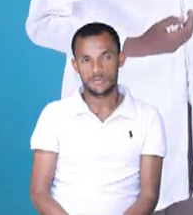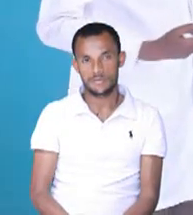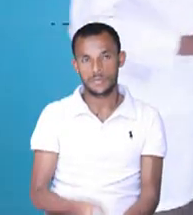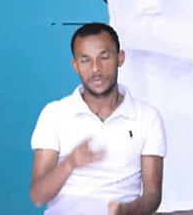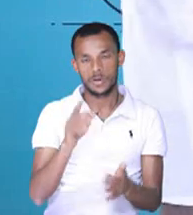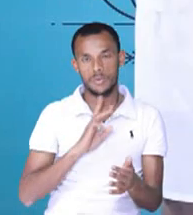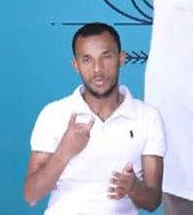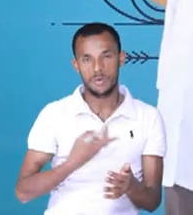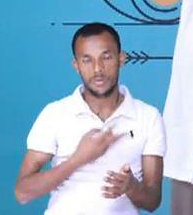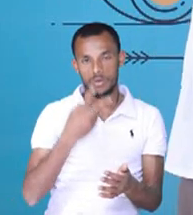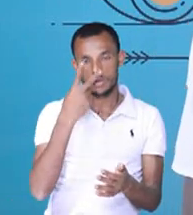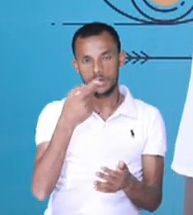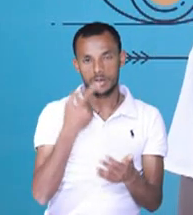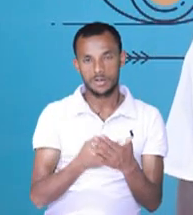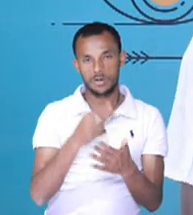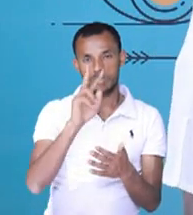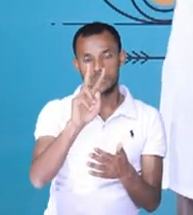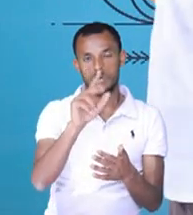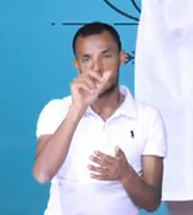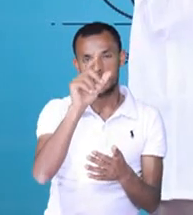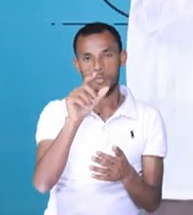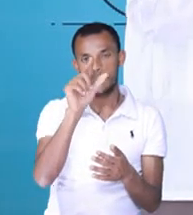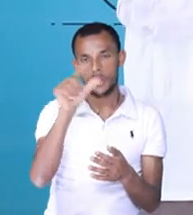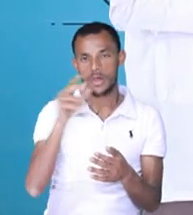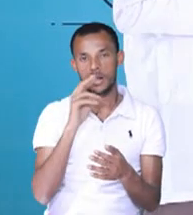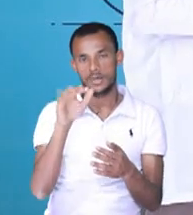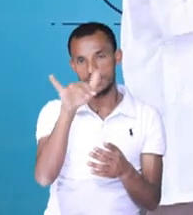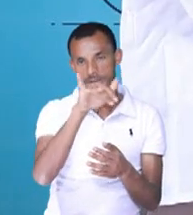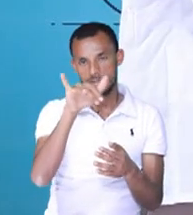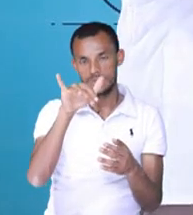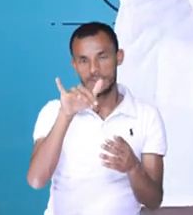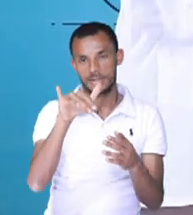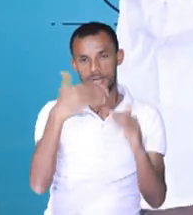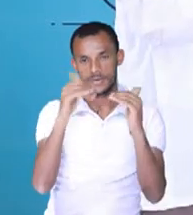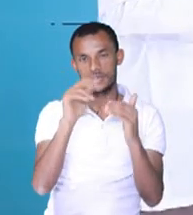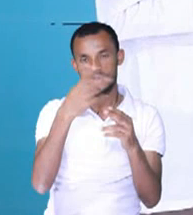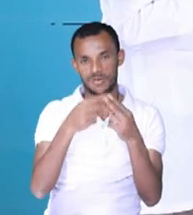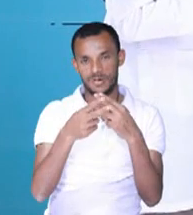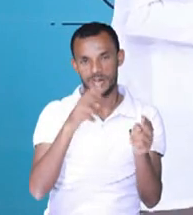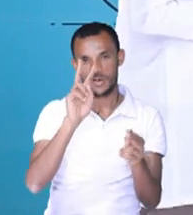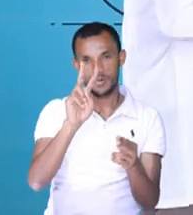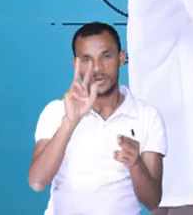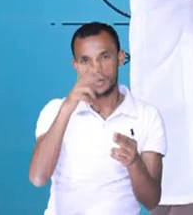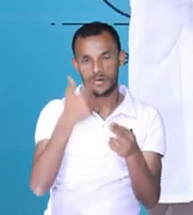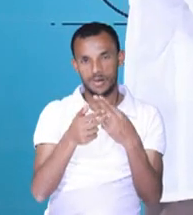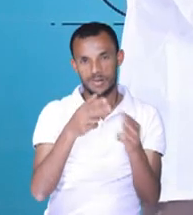What we see, these two matrices have the same size, 1. 3 by 2, 3 by 2.